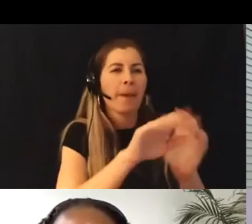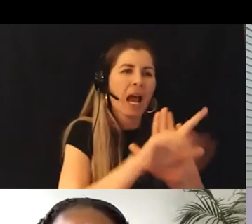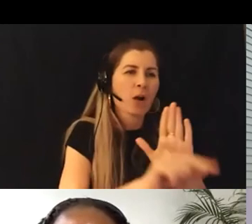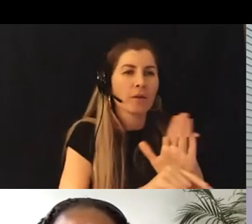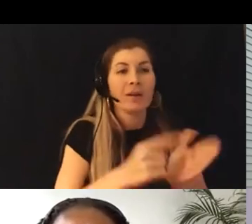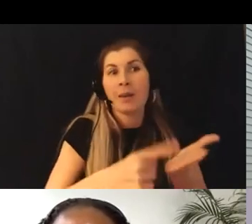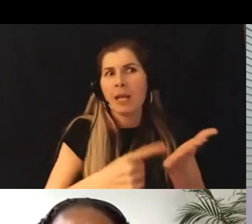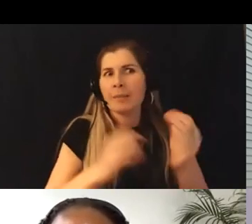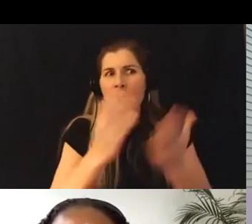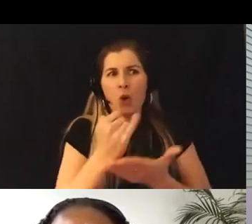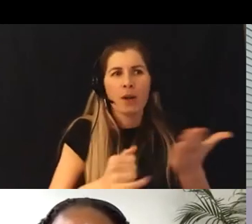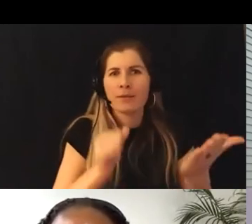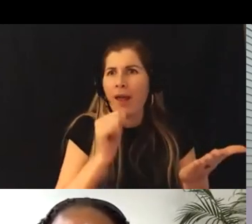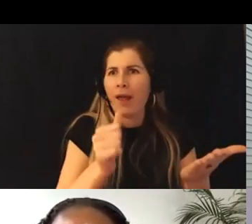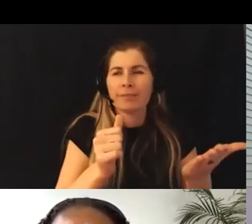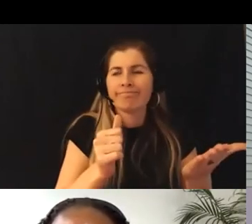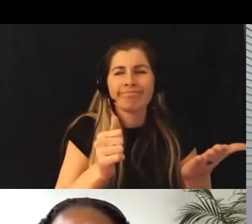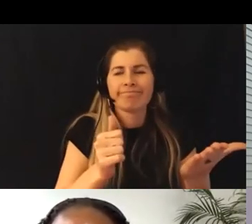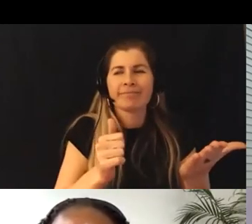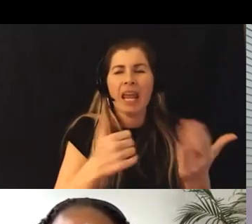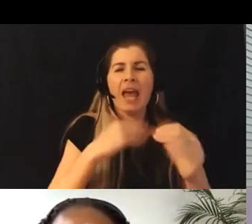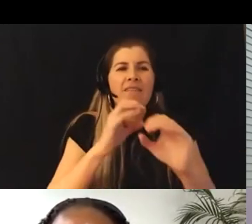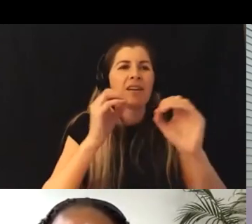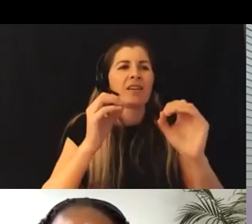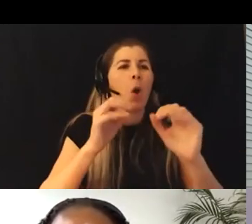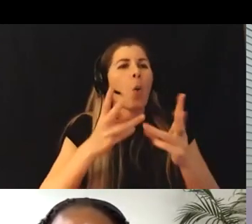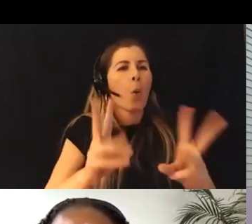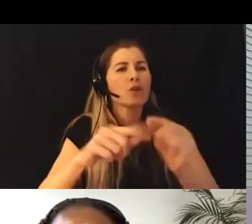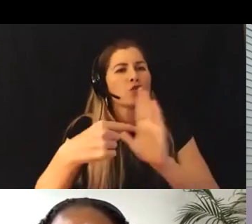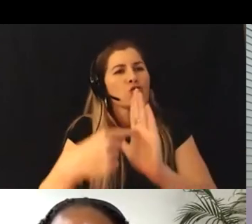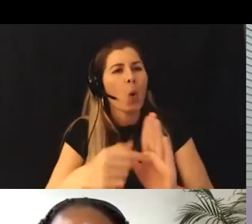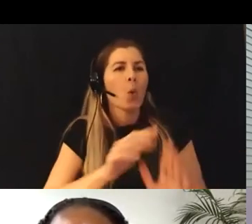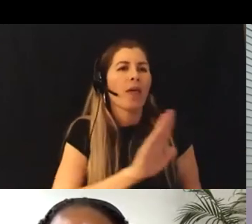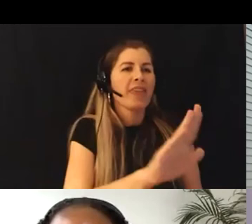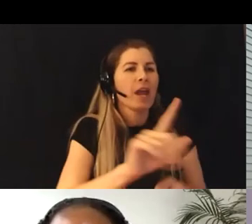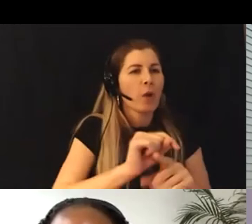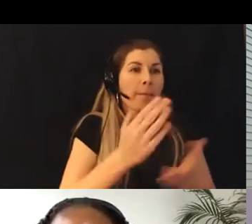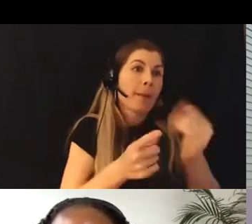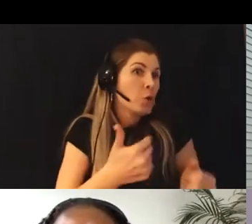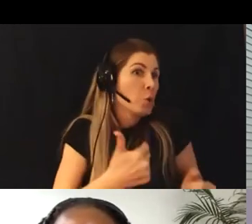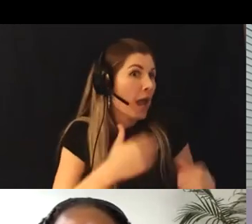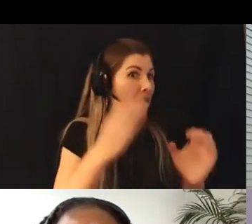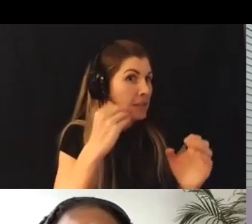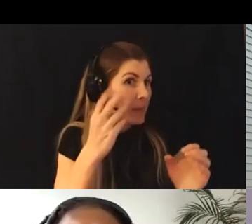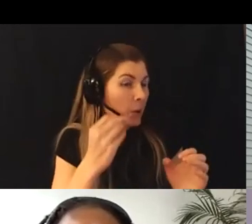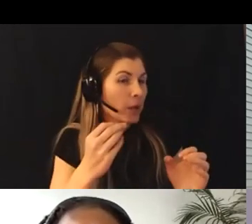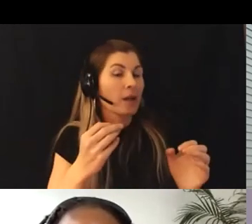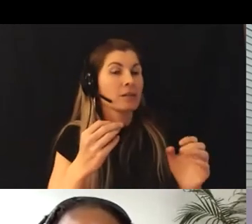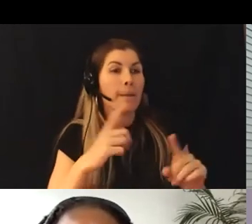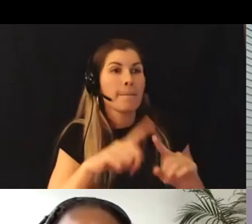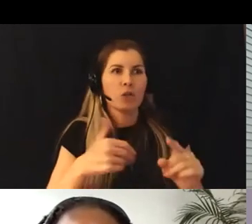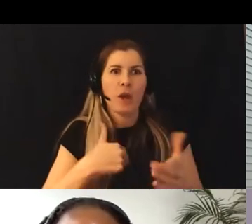show their training, basically, and ways that they, so you may have experience, but then if you want new knowledge and